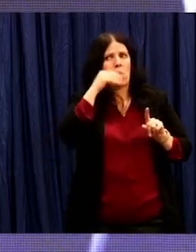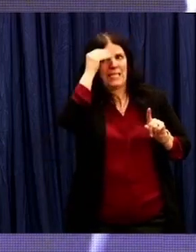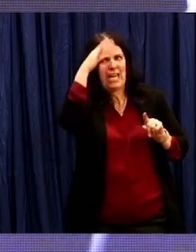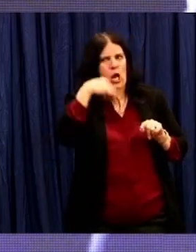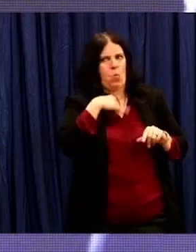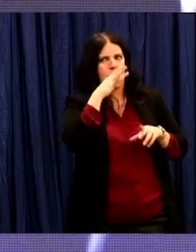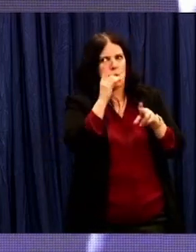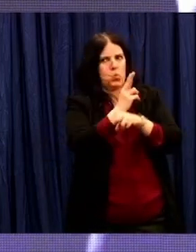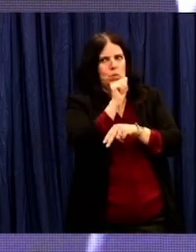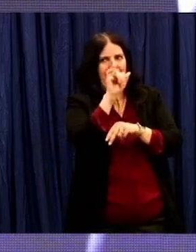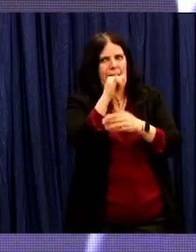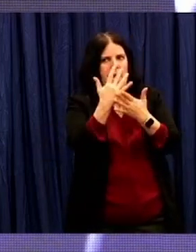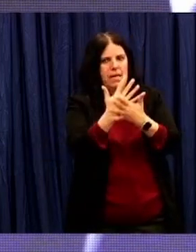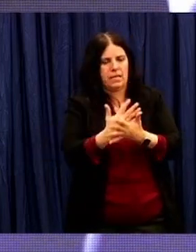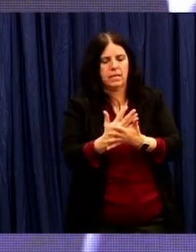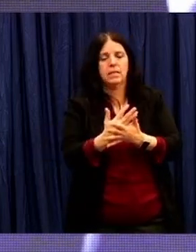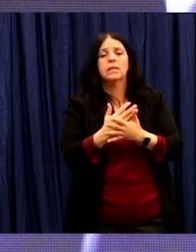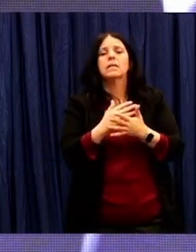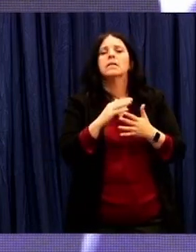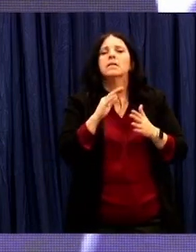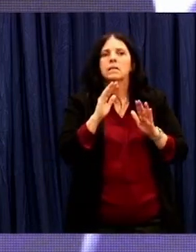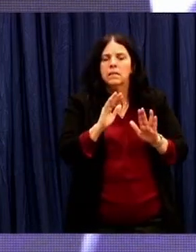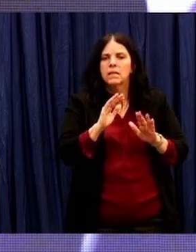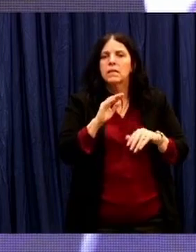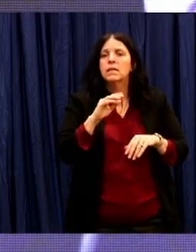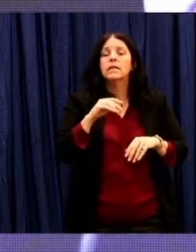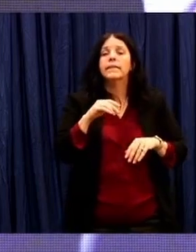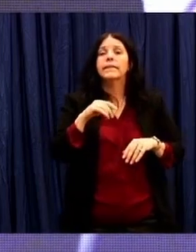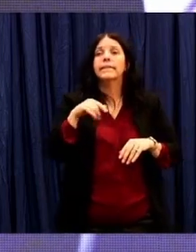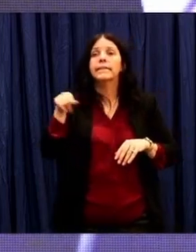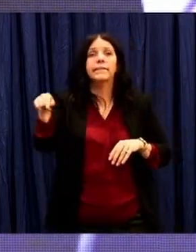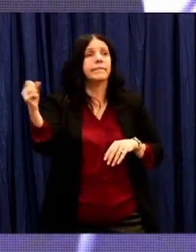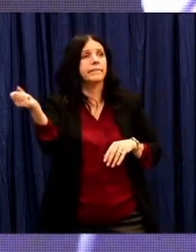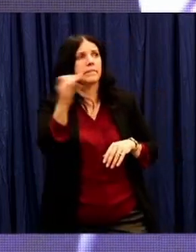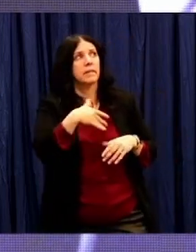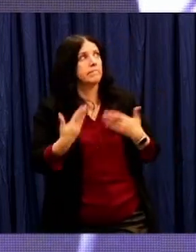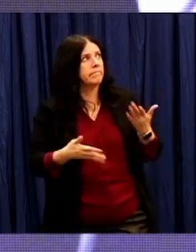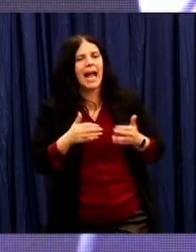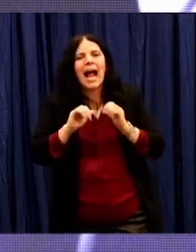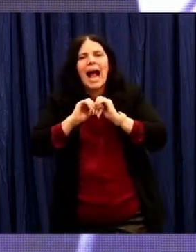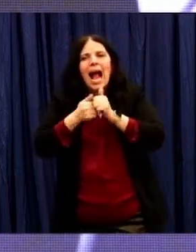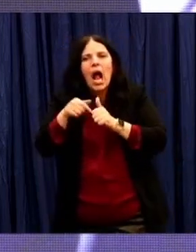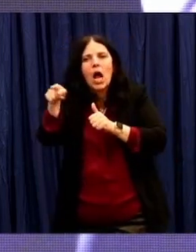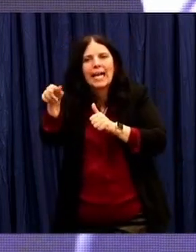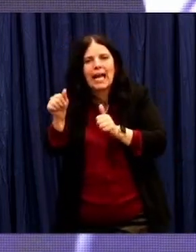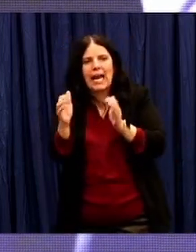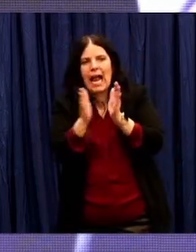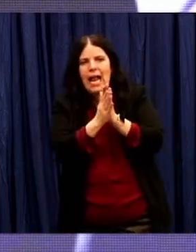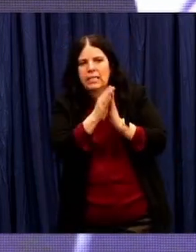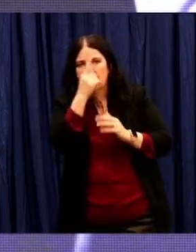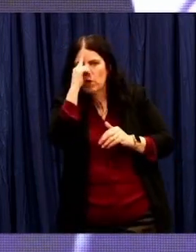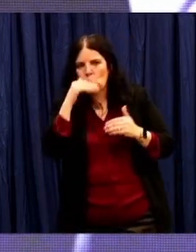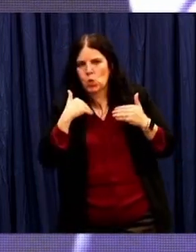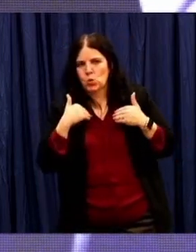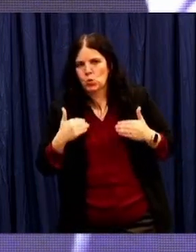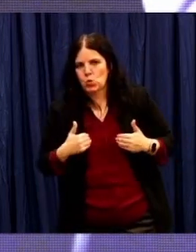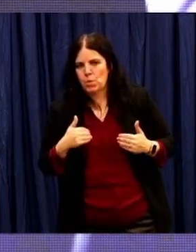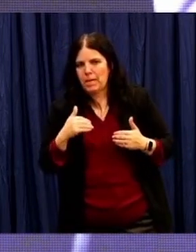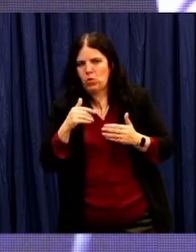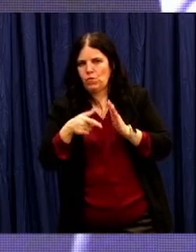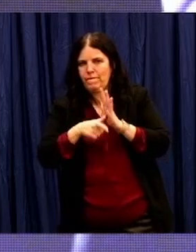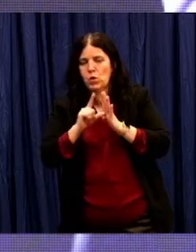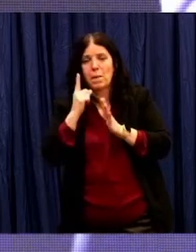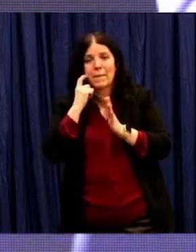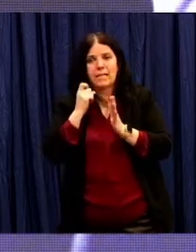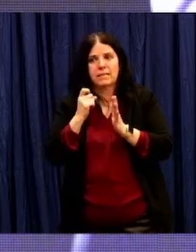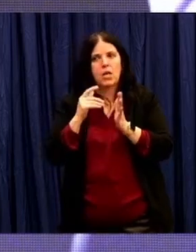no person with a disability can request a reasonable accommodation to have a human reviewer so that the biases of AI against